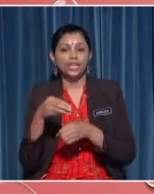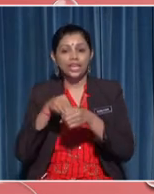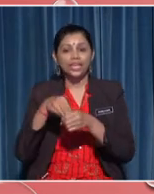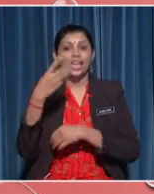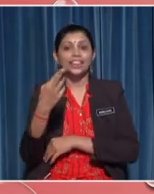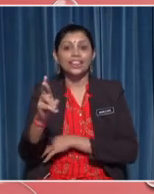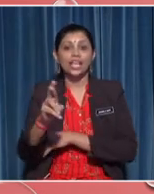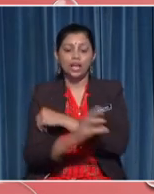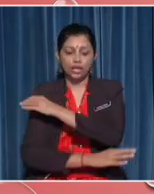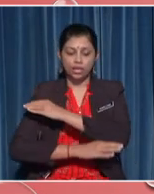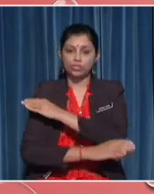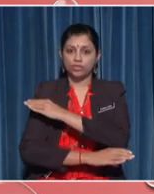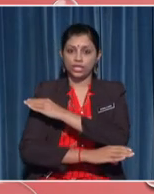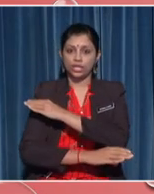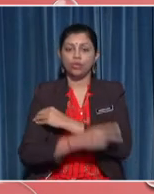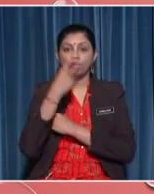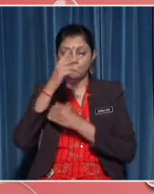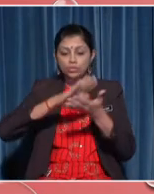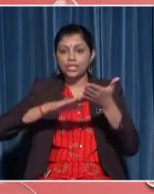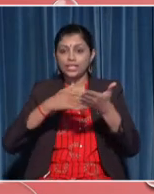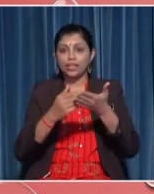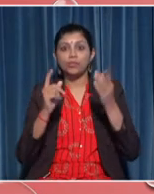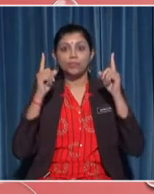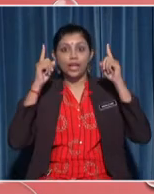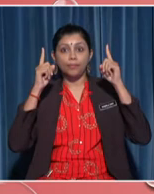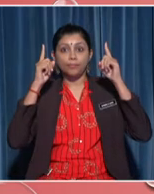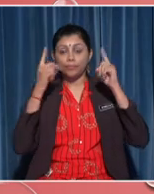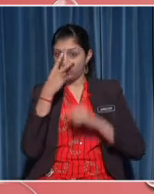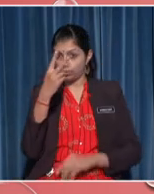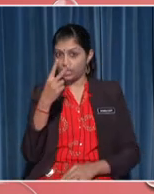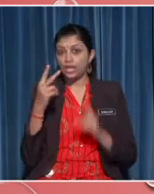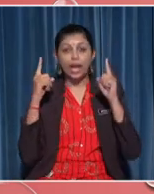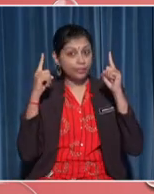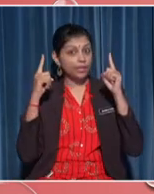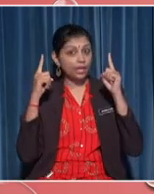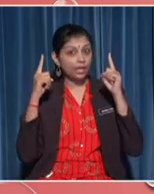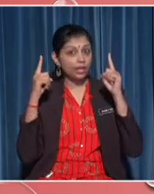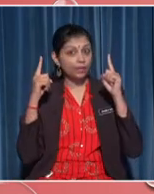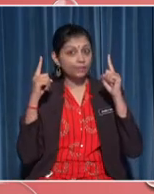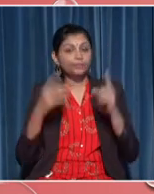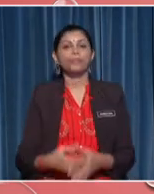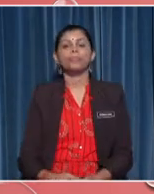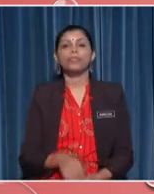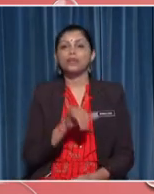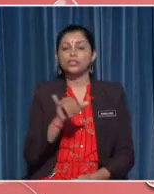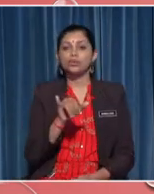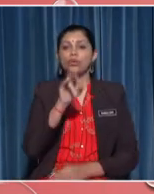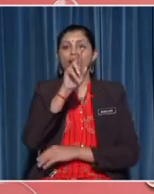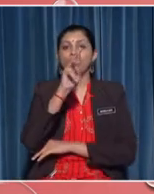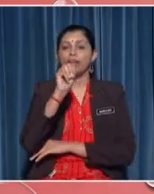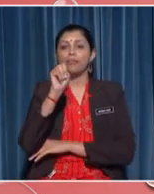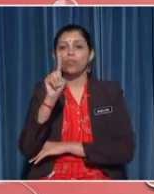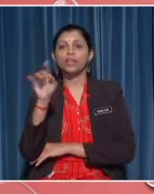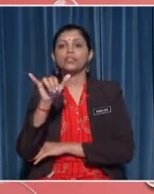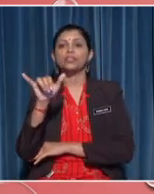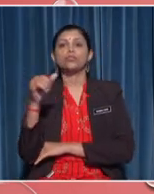Take a look at this timetable. It shows the value of 1 ringgit Malaysia in